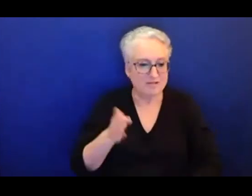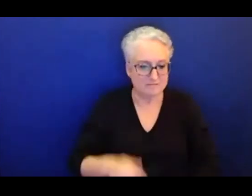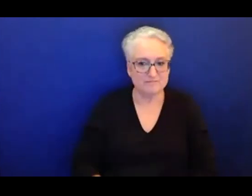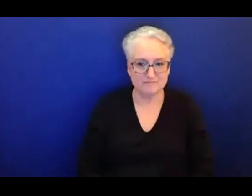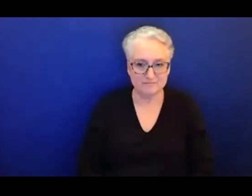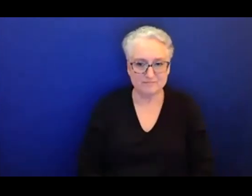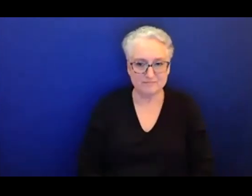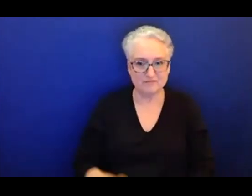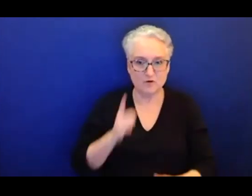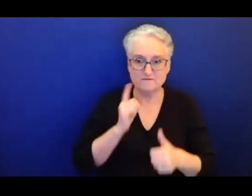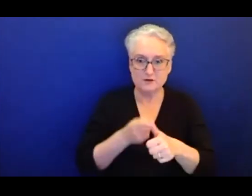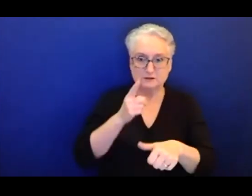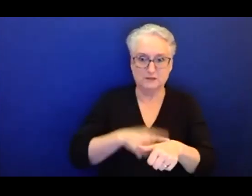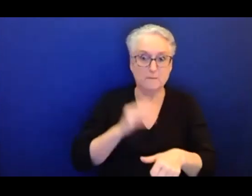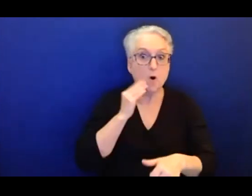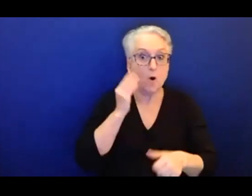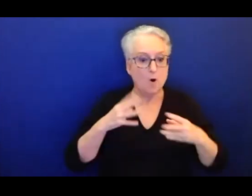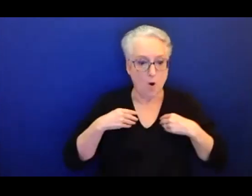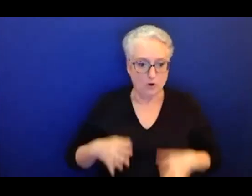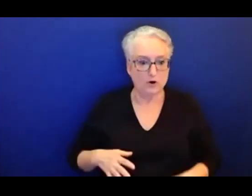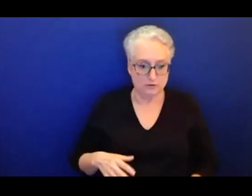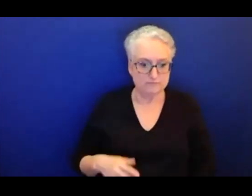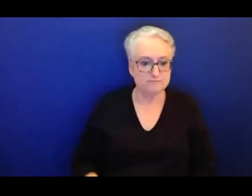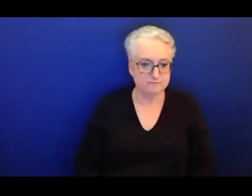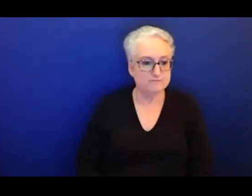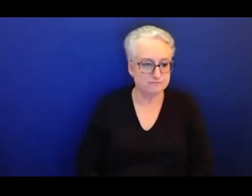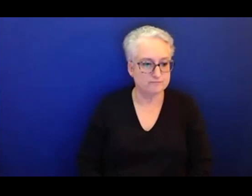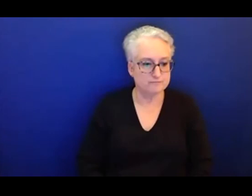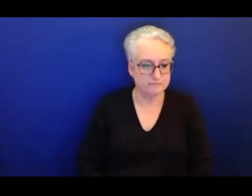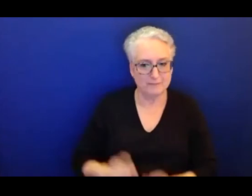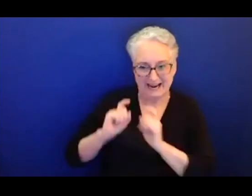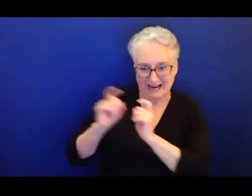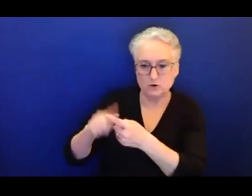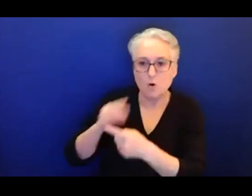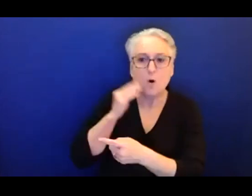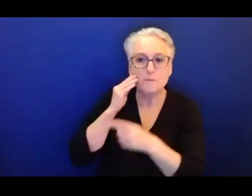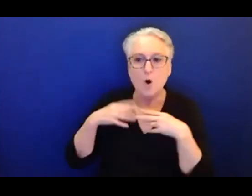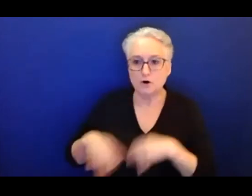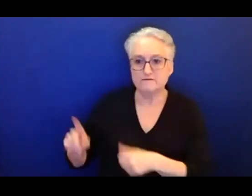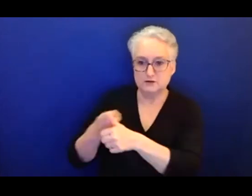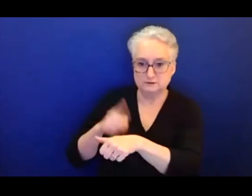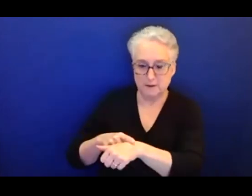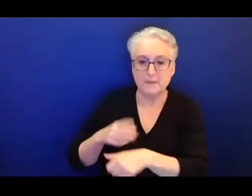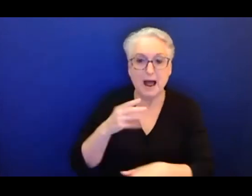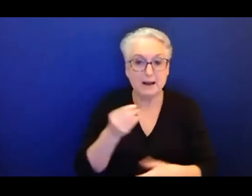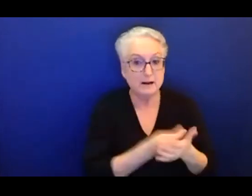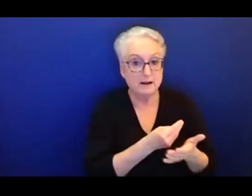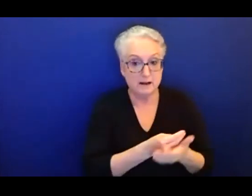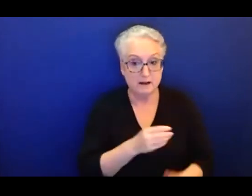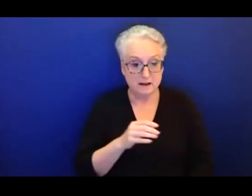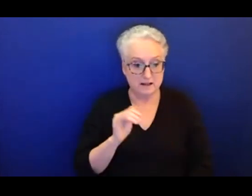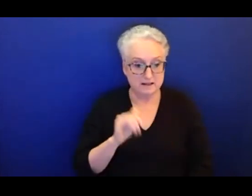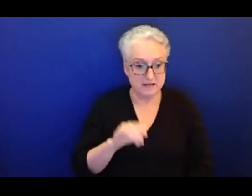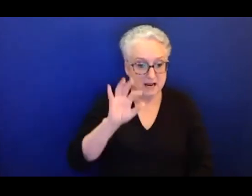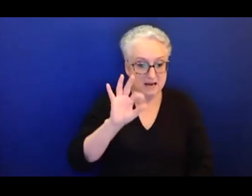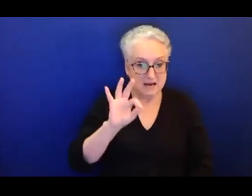assistance, $300,000 will assist 97 households to become homeowners. The Affordable